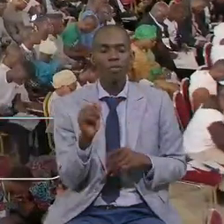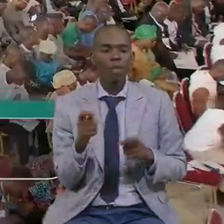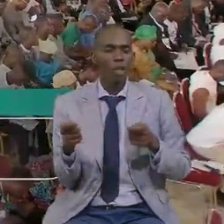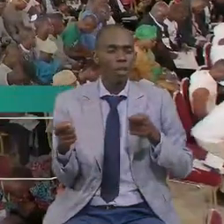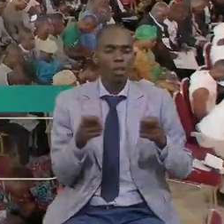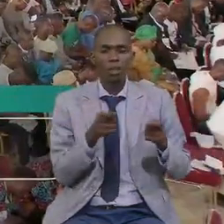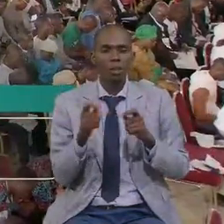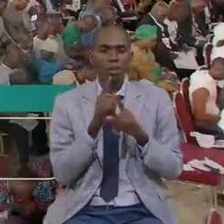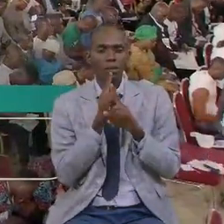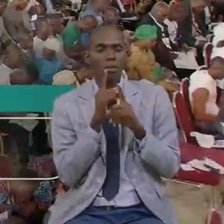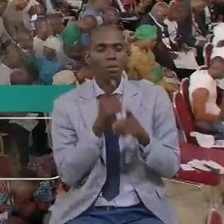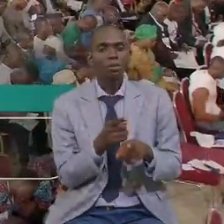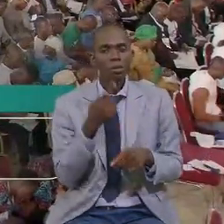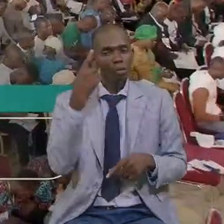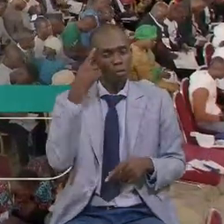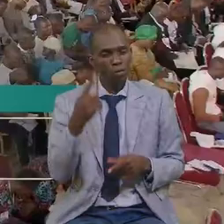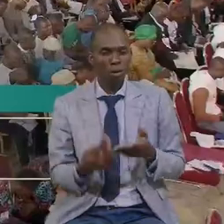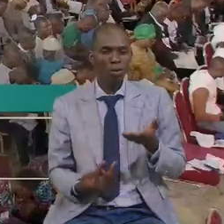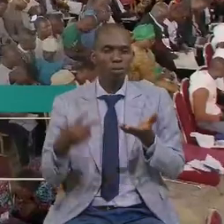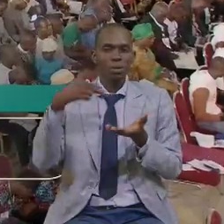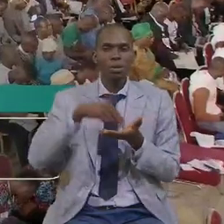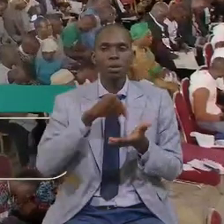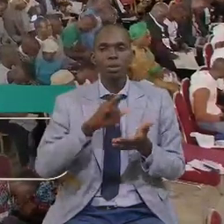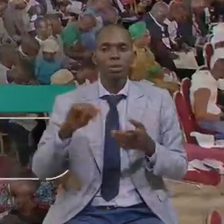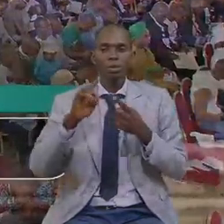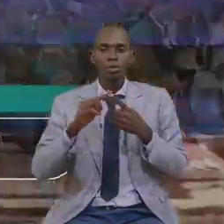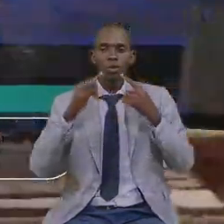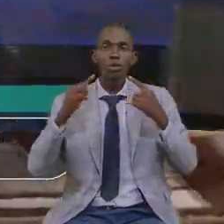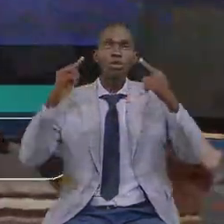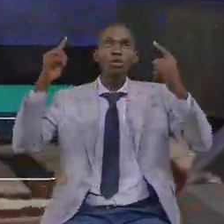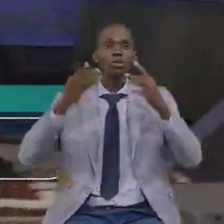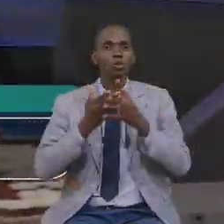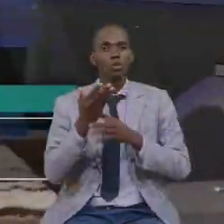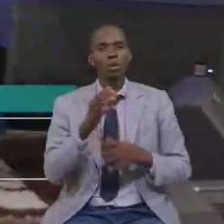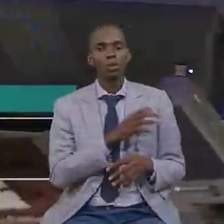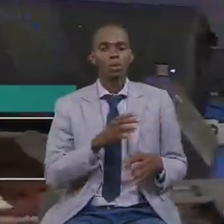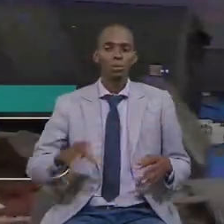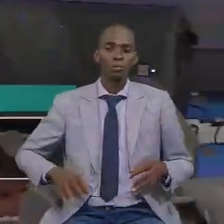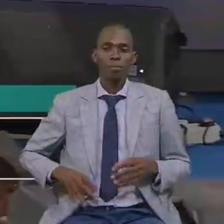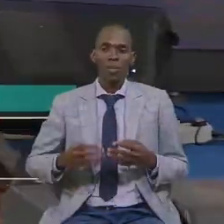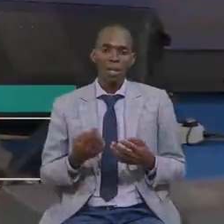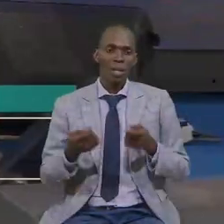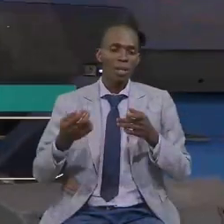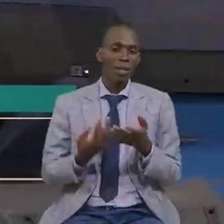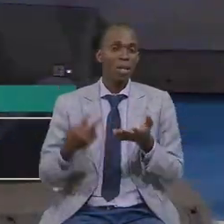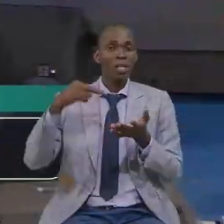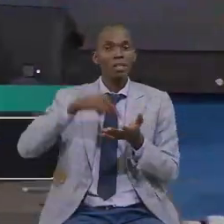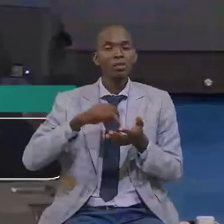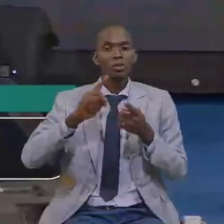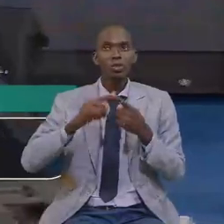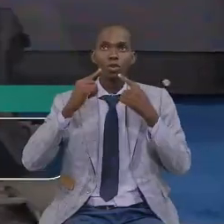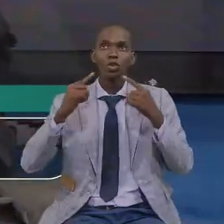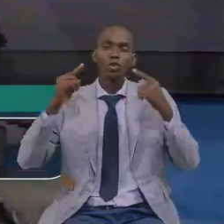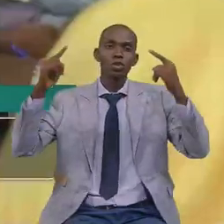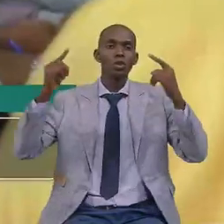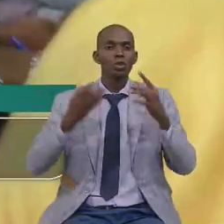response for rising to success through Christ. Rising to success